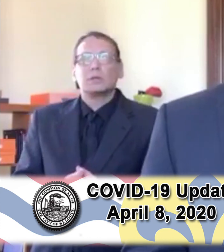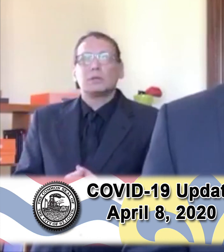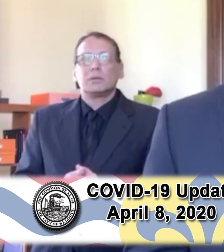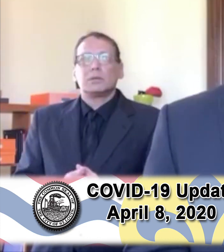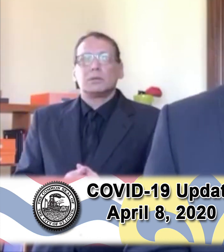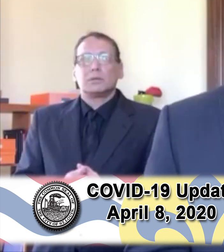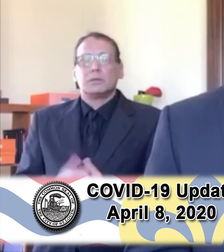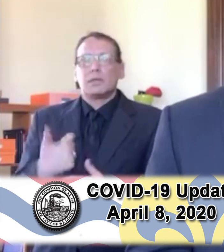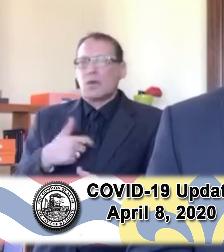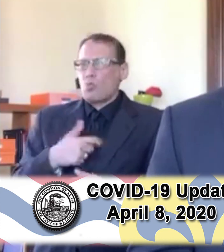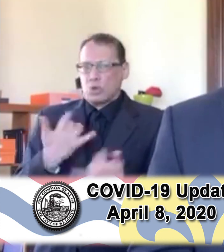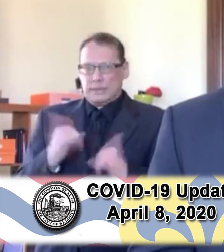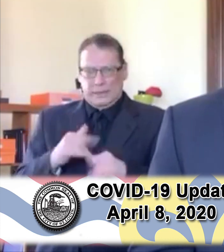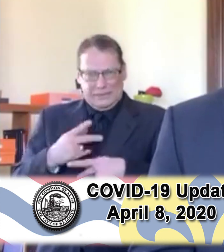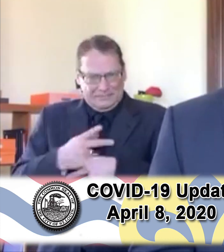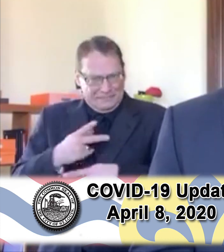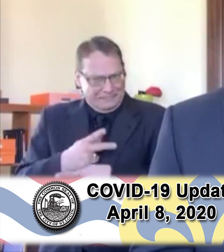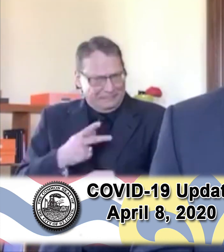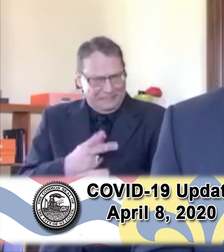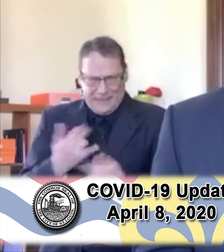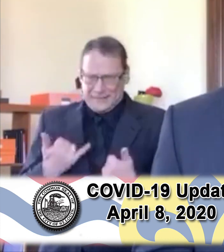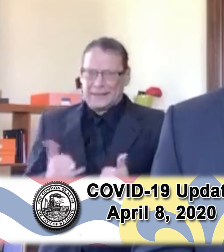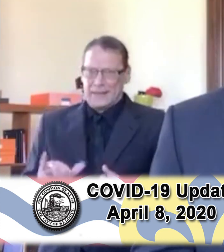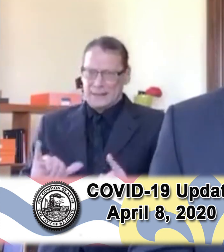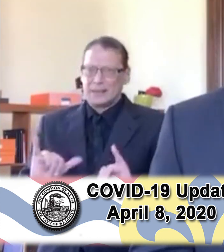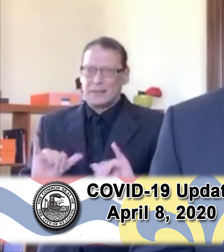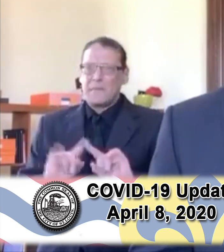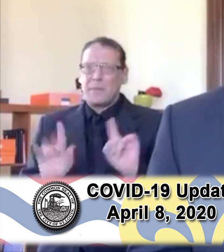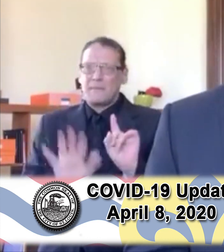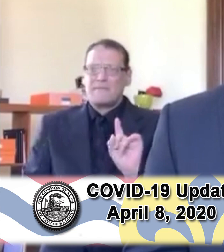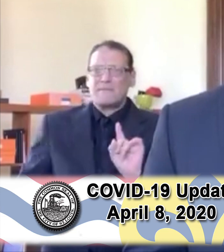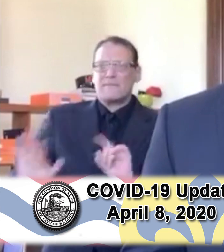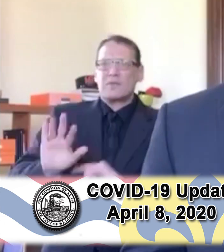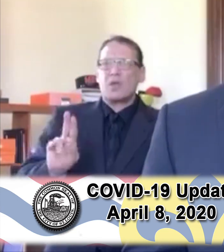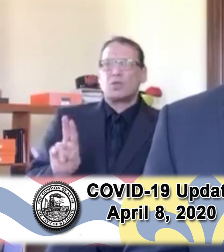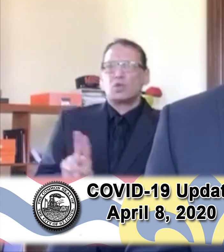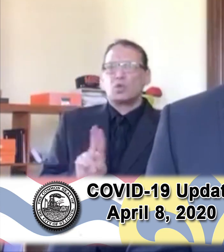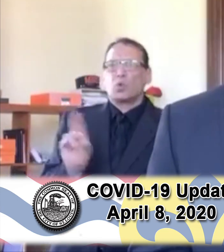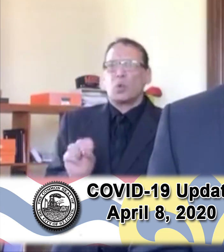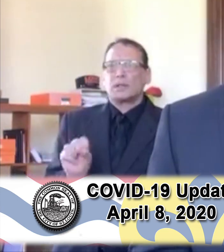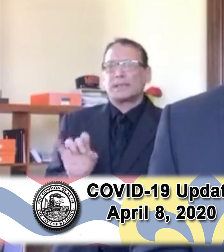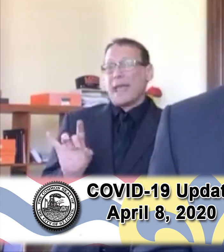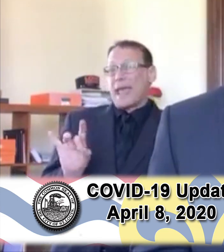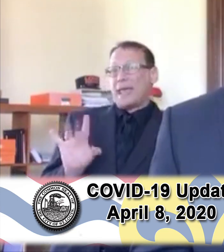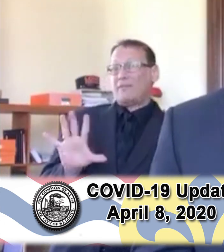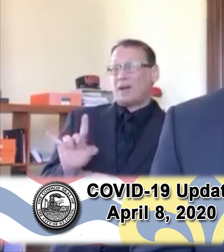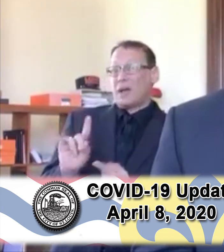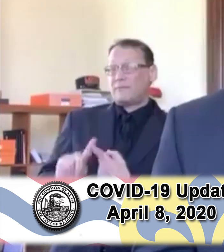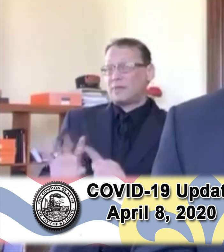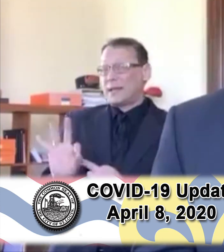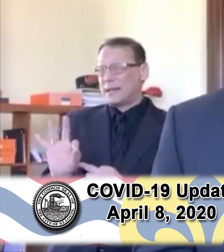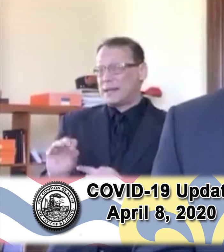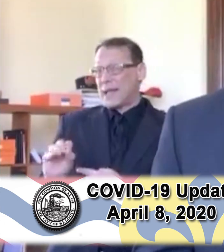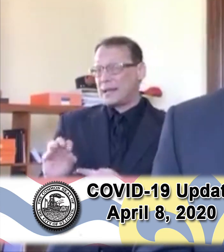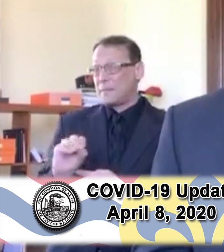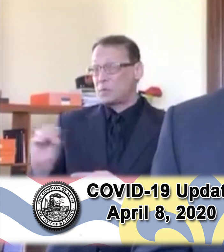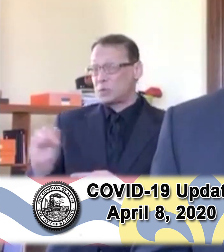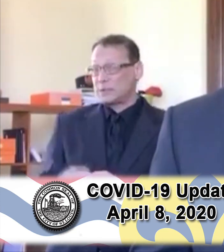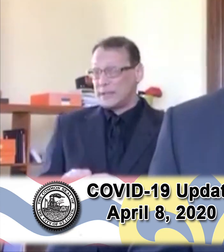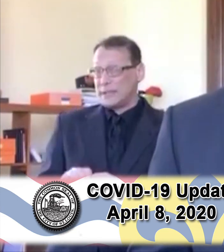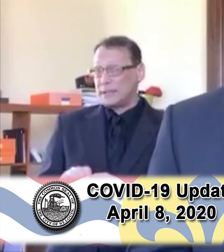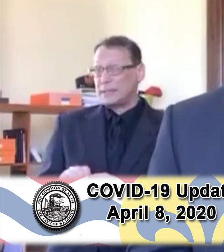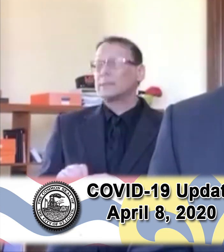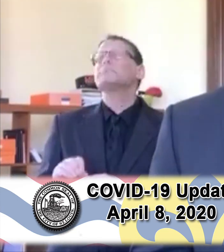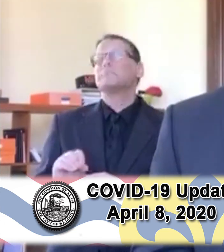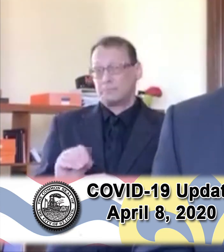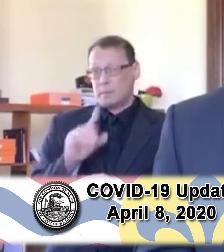that particular data, but what we're seeing across the United States is roughly anywhere from 85 to 90% of individuals that are infected with